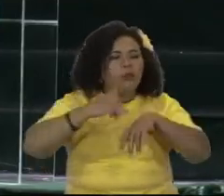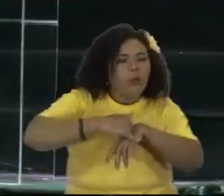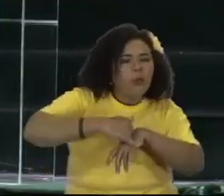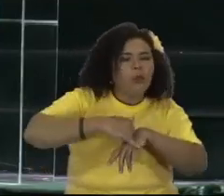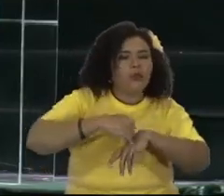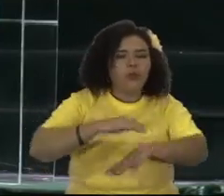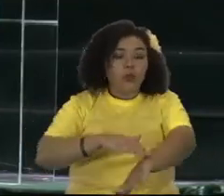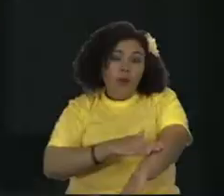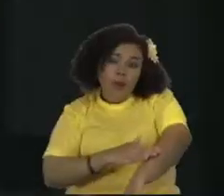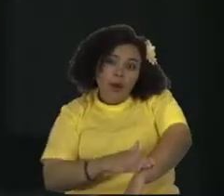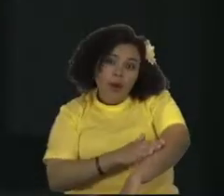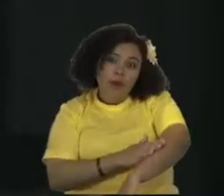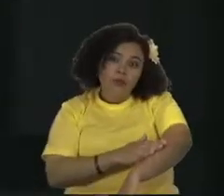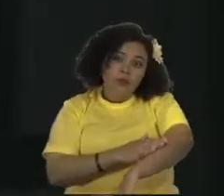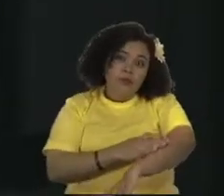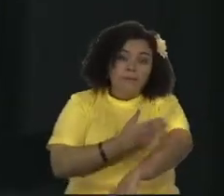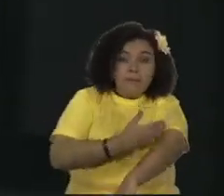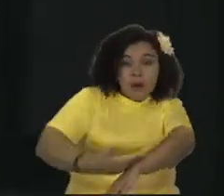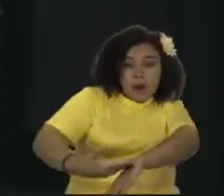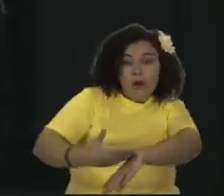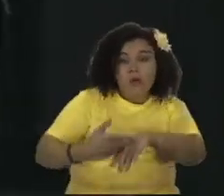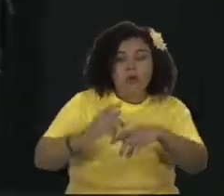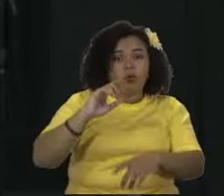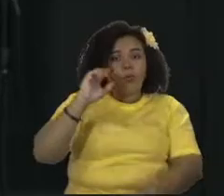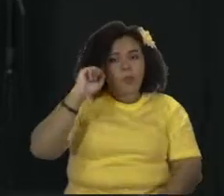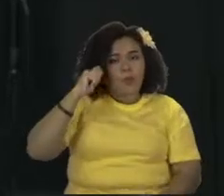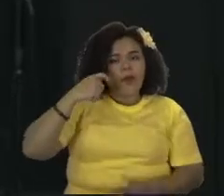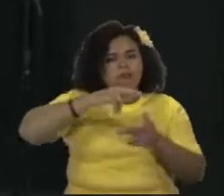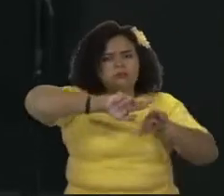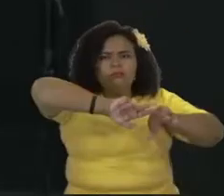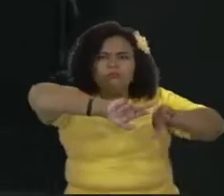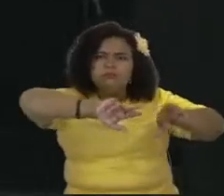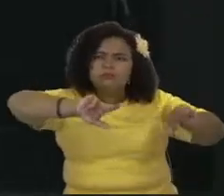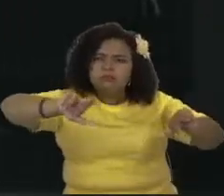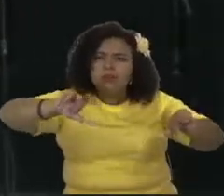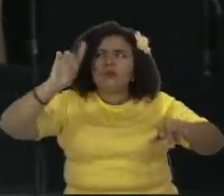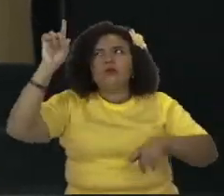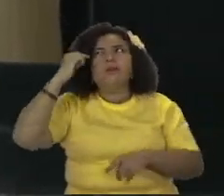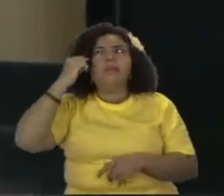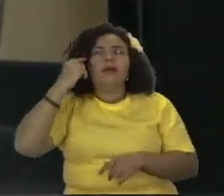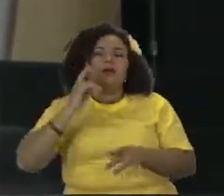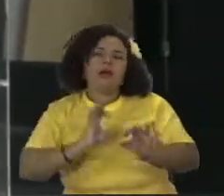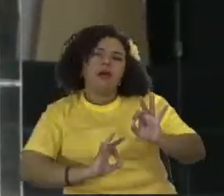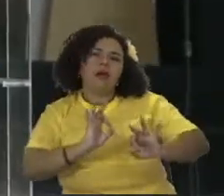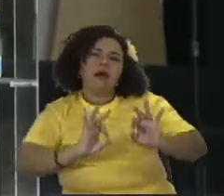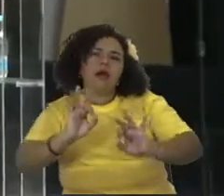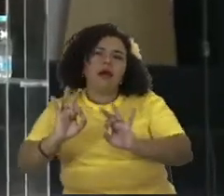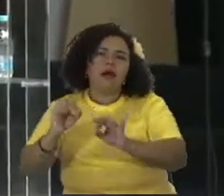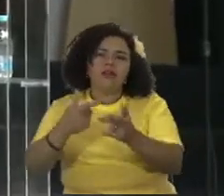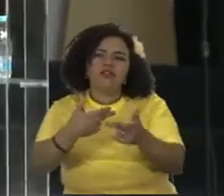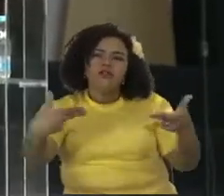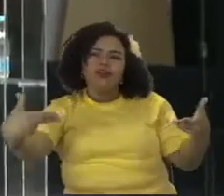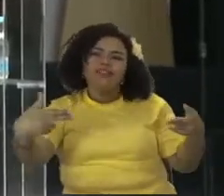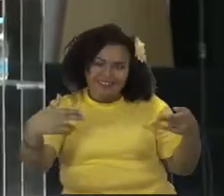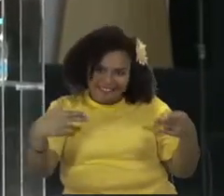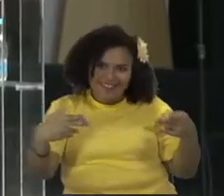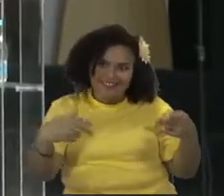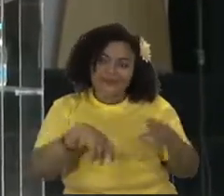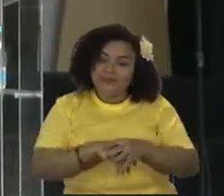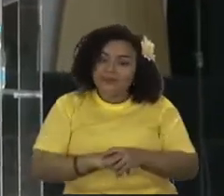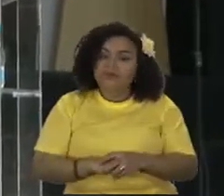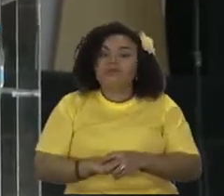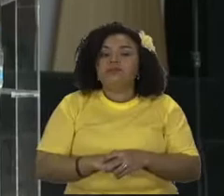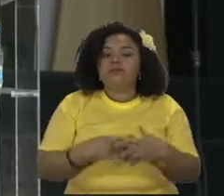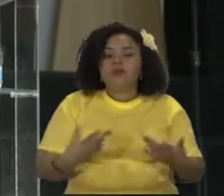some variety when God made us. And He likes that. And God could have